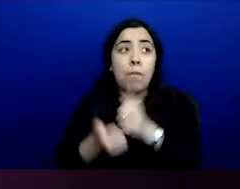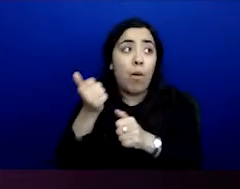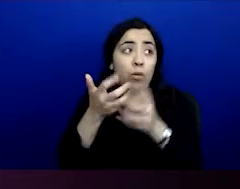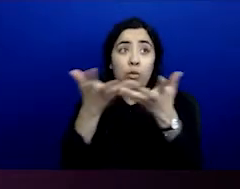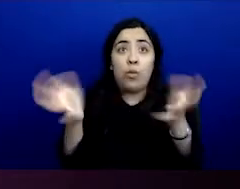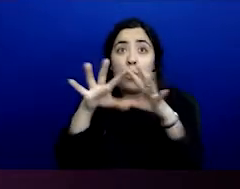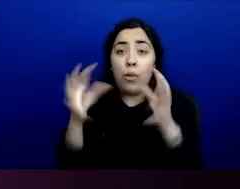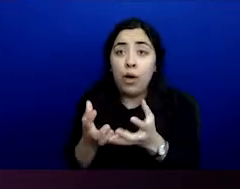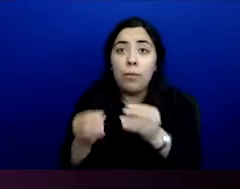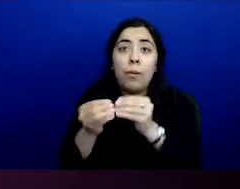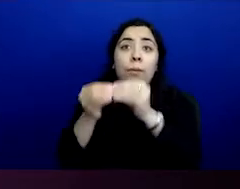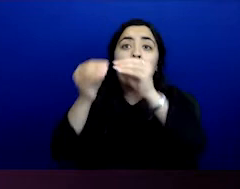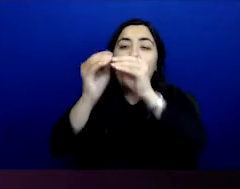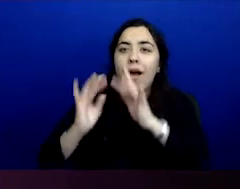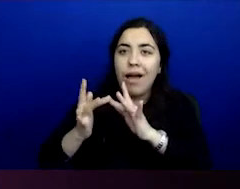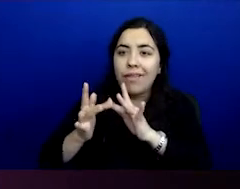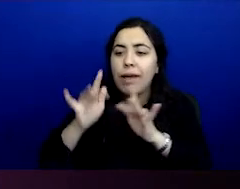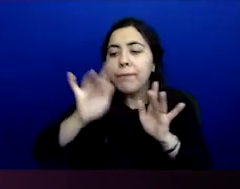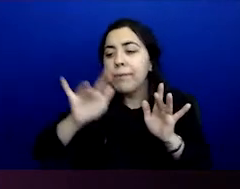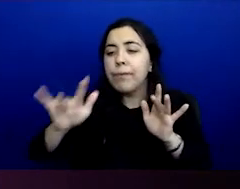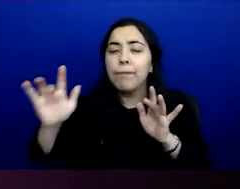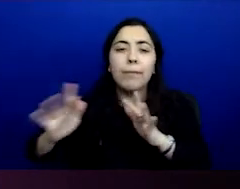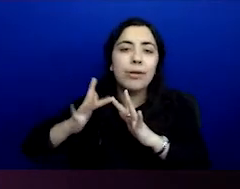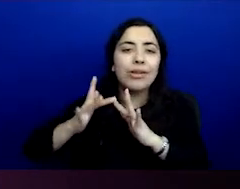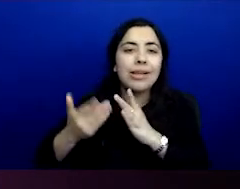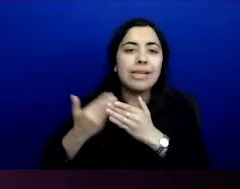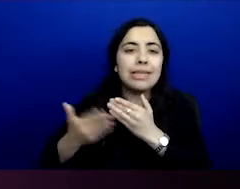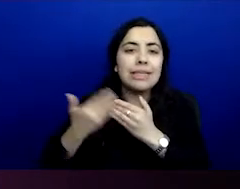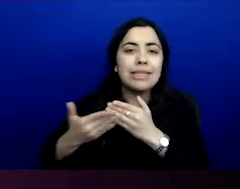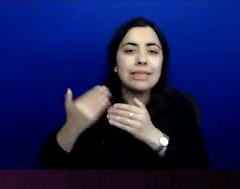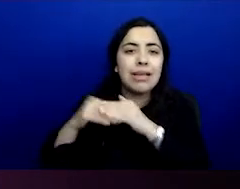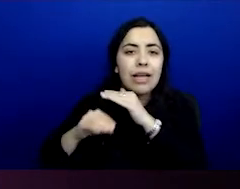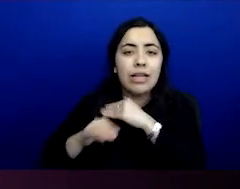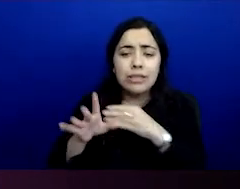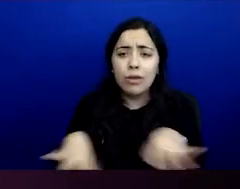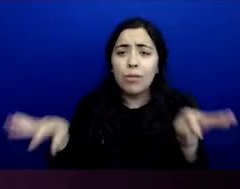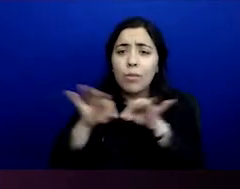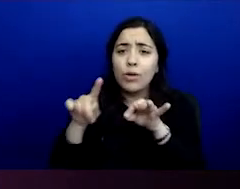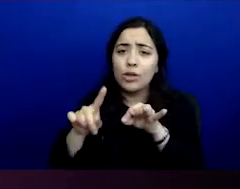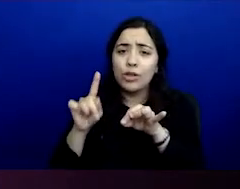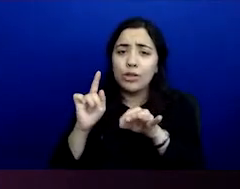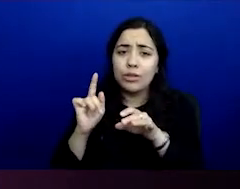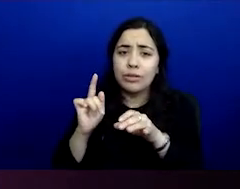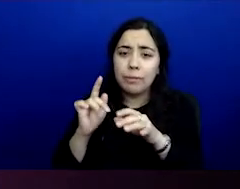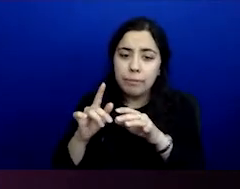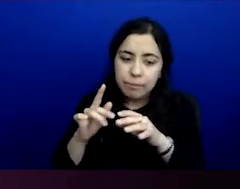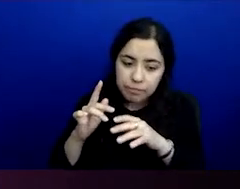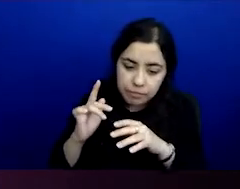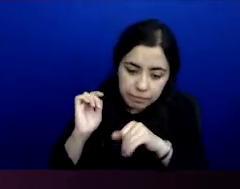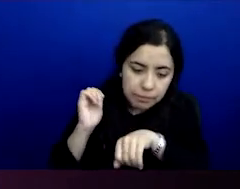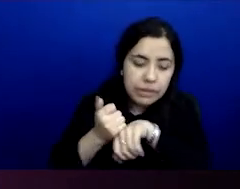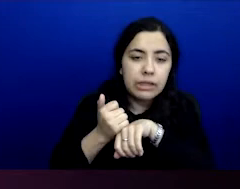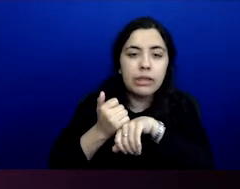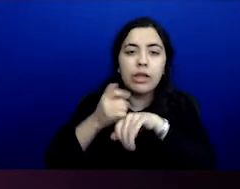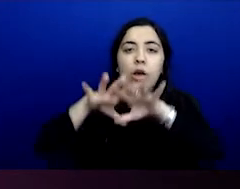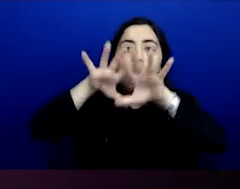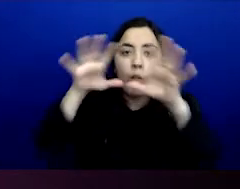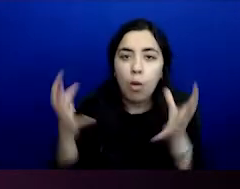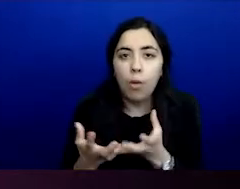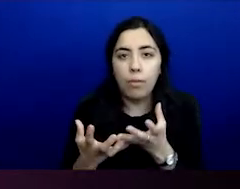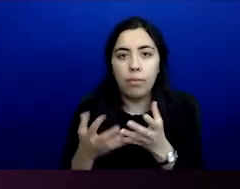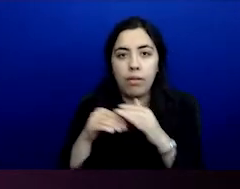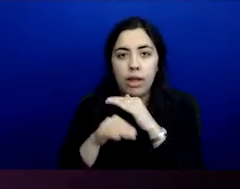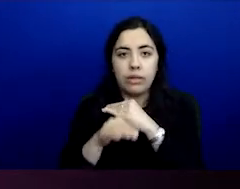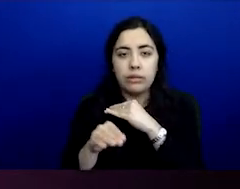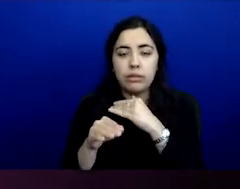online and just, you know, a couple clicks away from the internet, it's important that you're building global first. And you want to have great